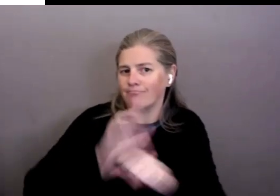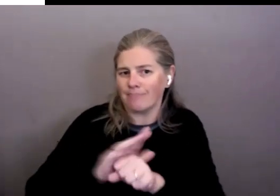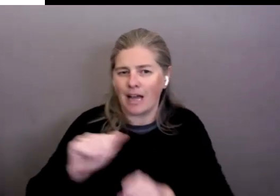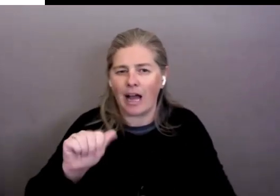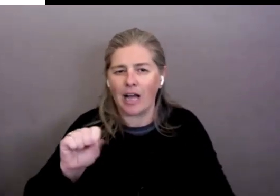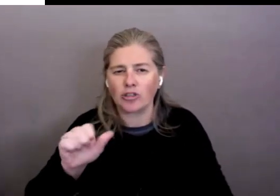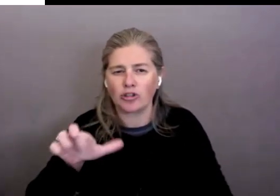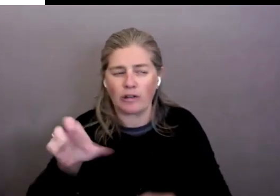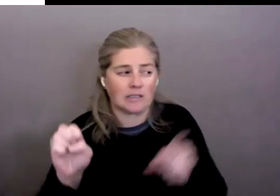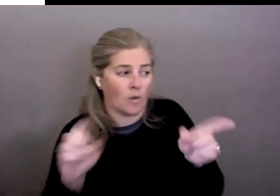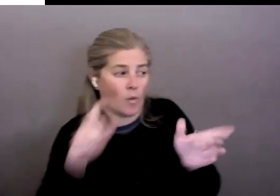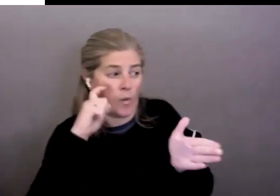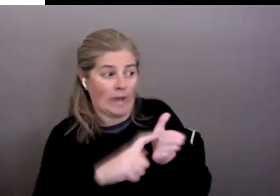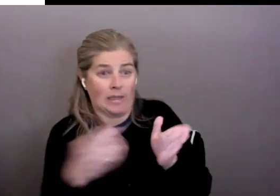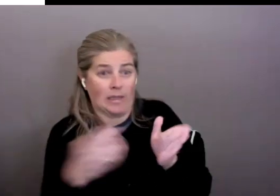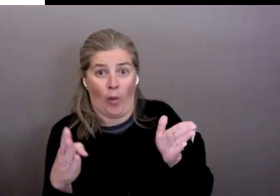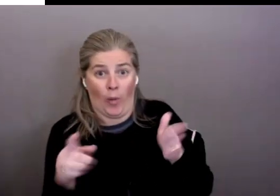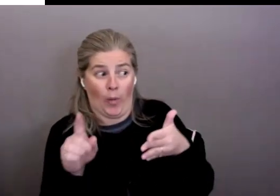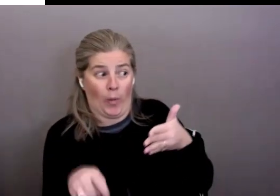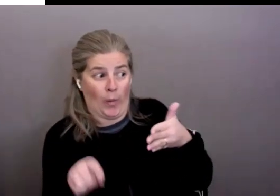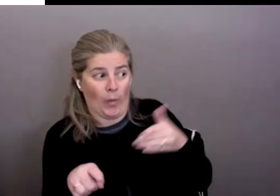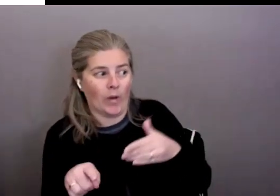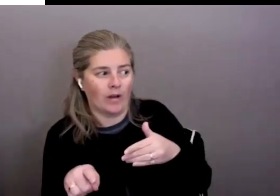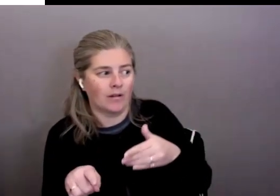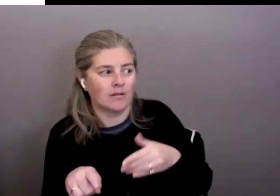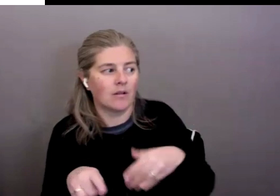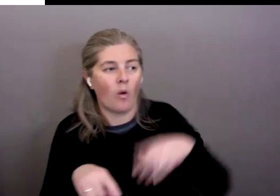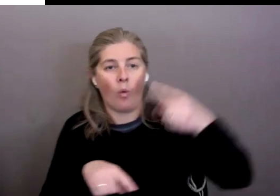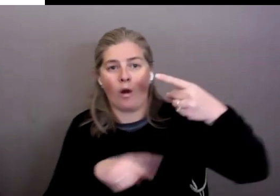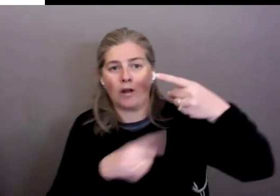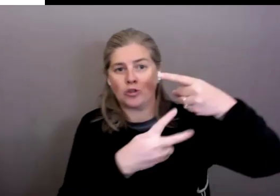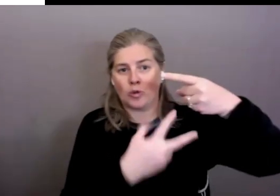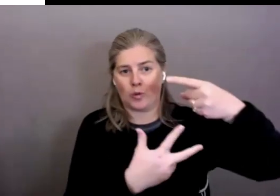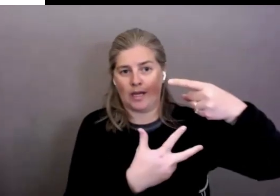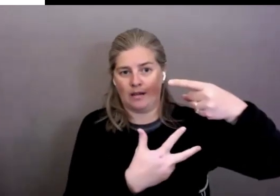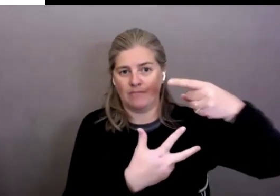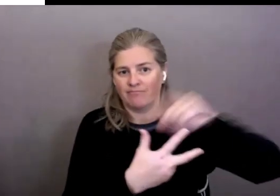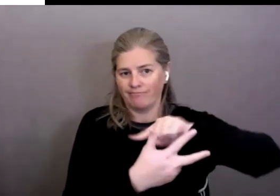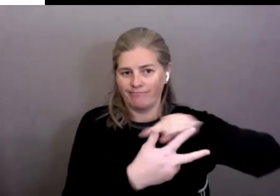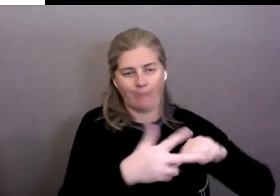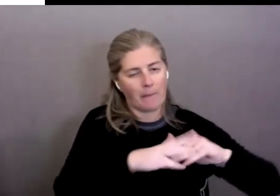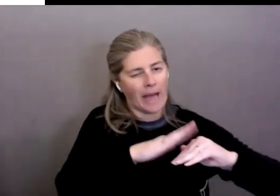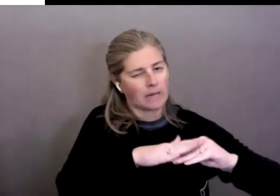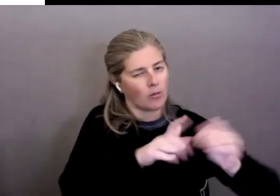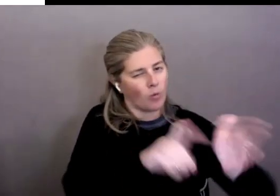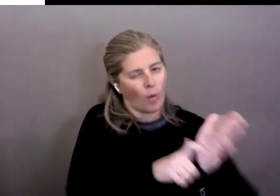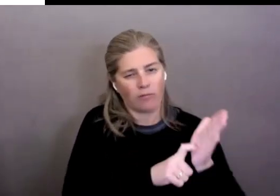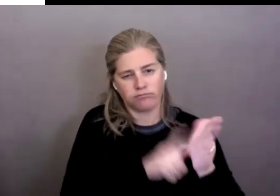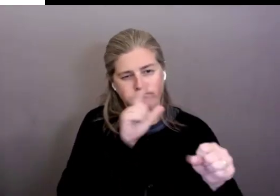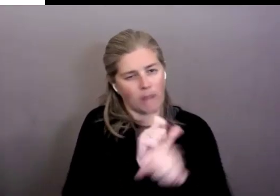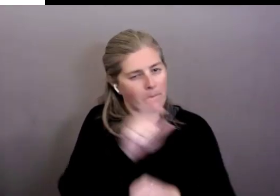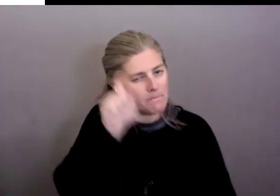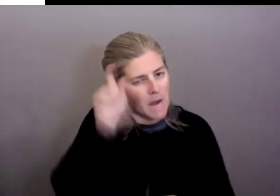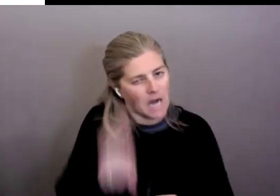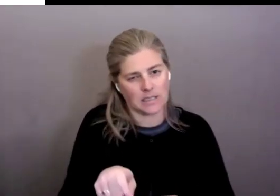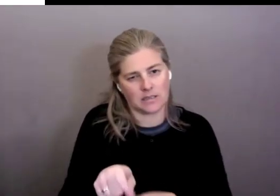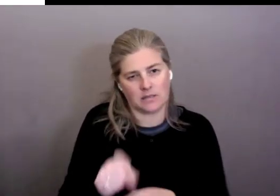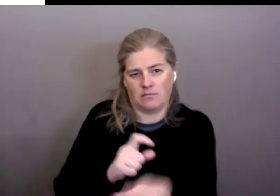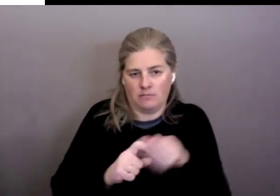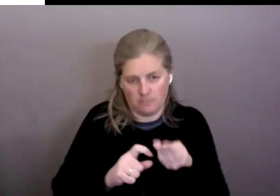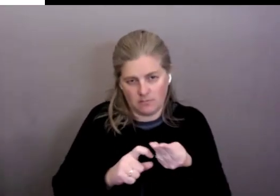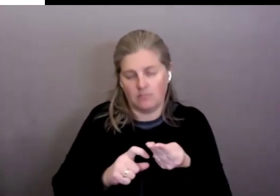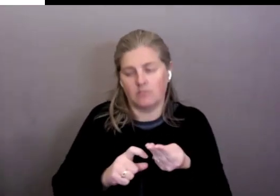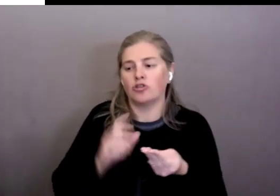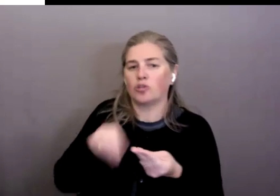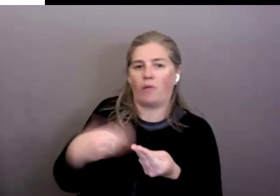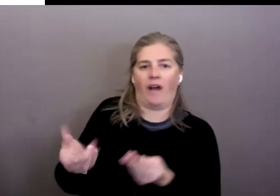text note instructs that items in 1, 2, and 3 are the minimum information that an SUA must receive to provide prior